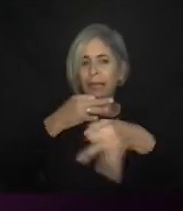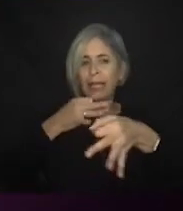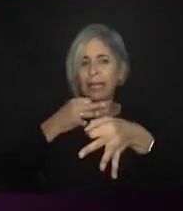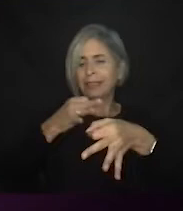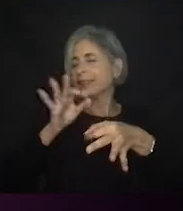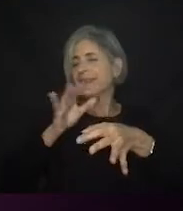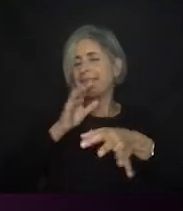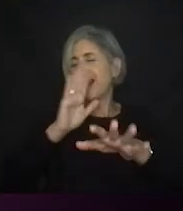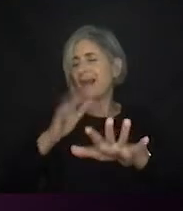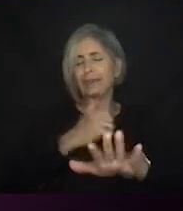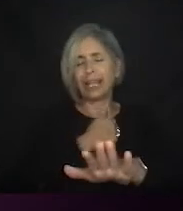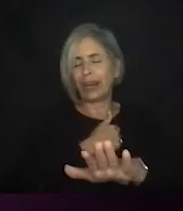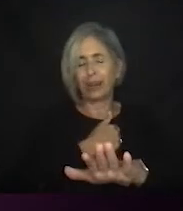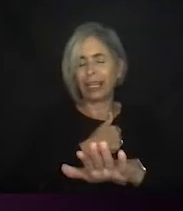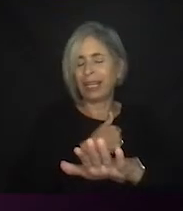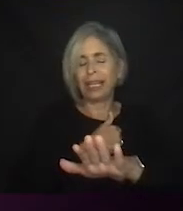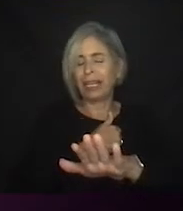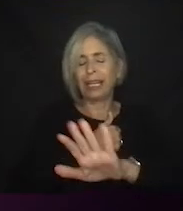it, or I'm sorry, the